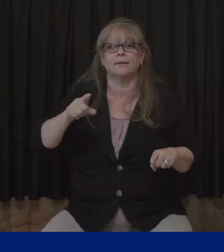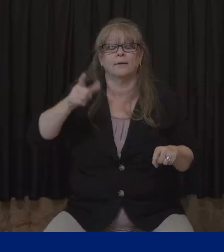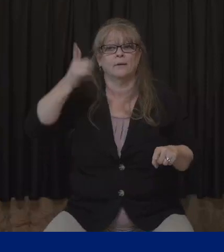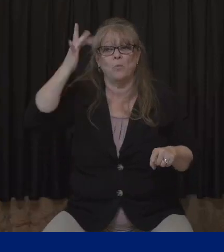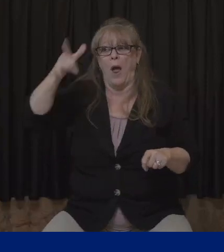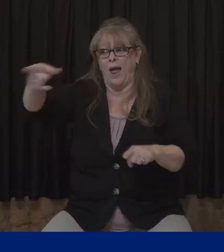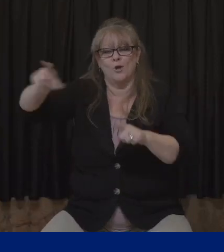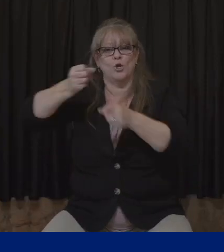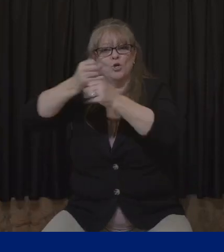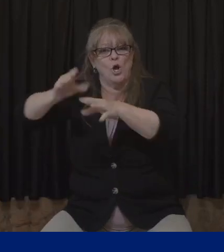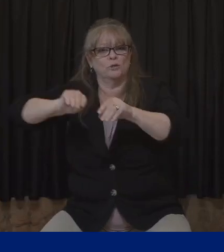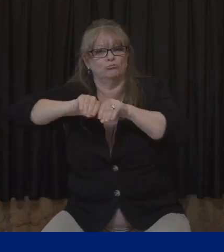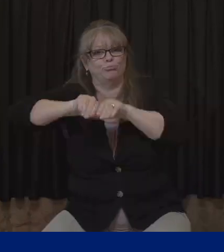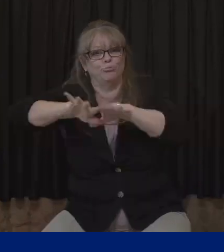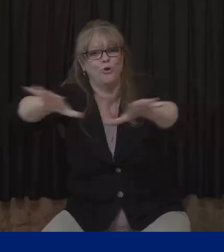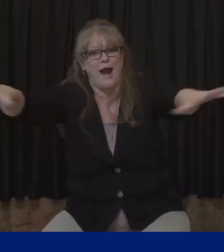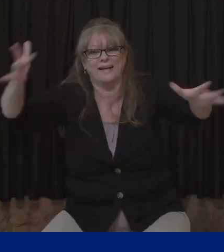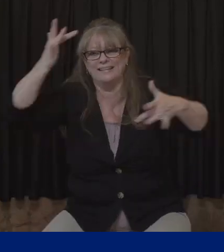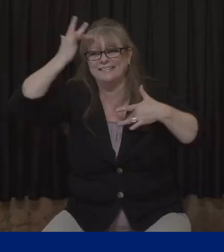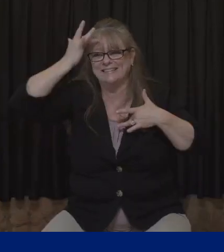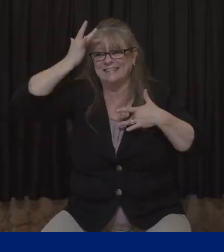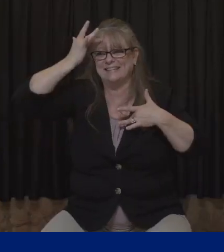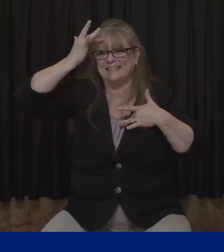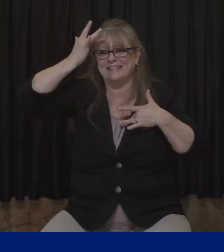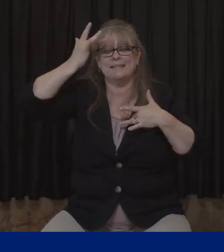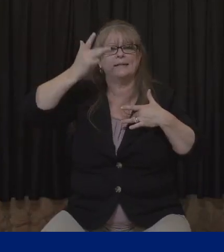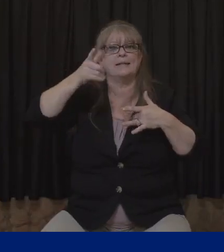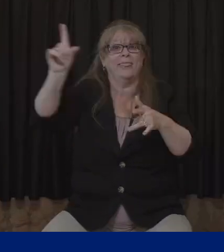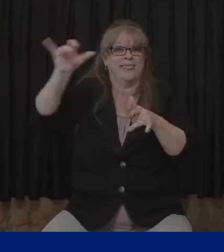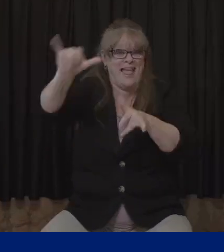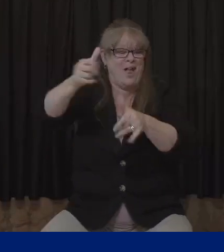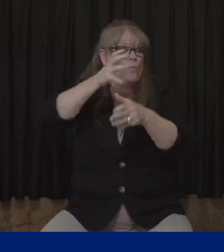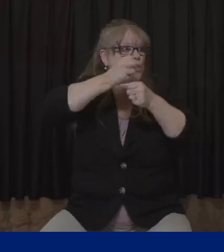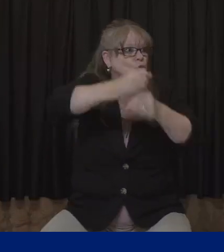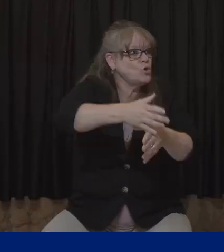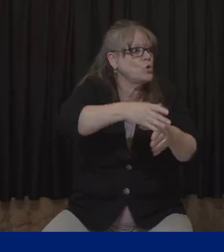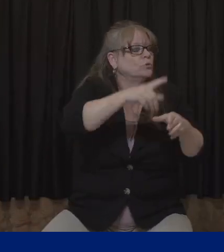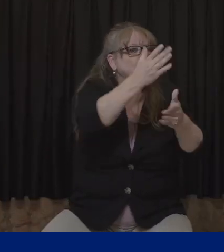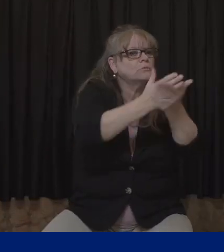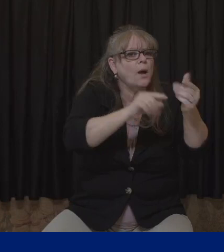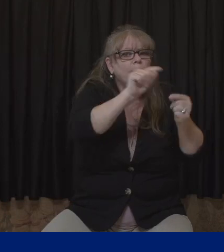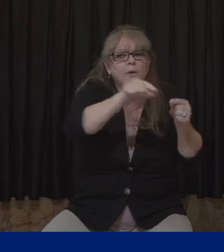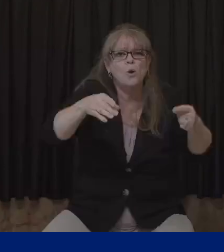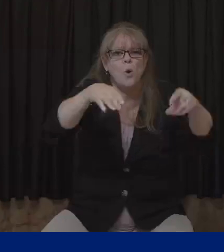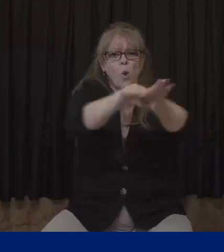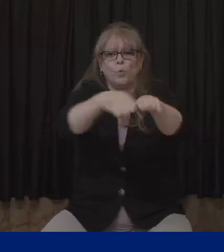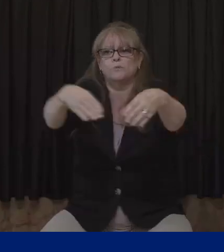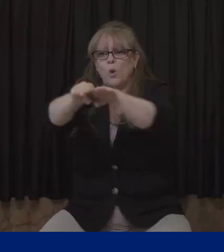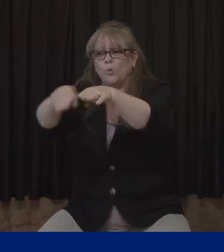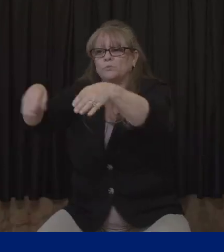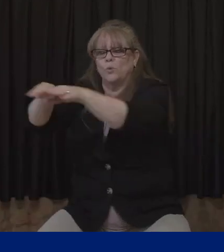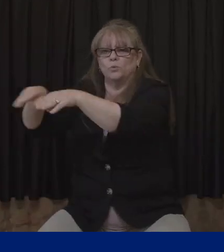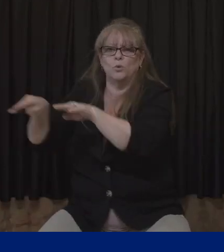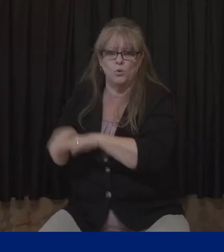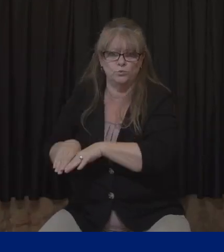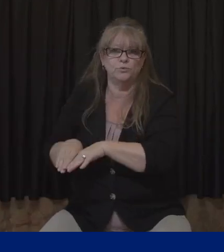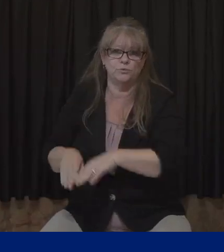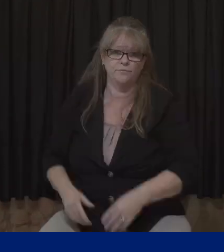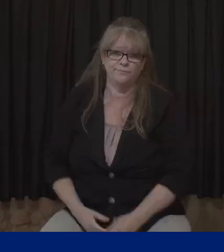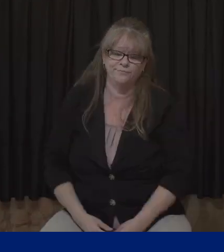likely additional closures in their area because of additional viral outbreaks. Businesses as well, who